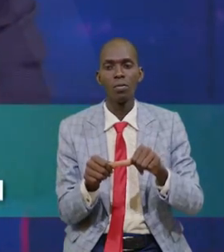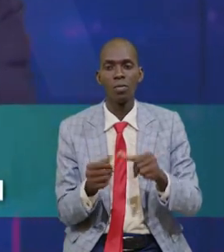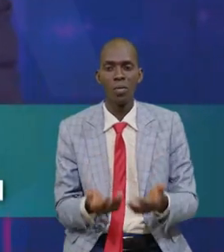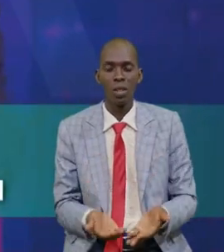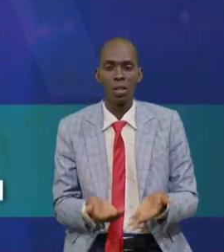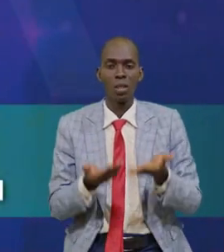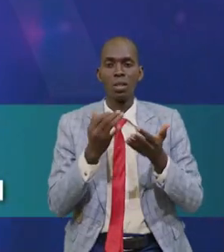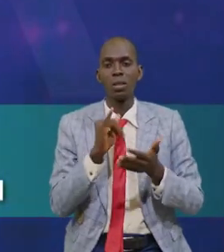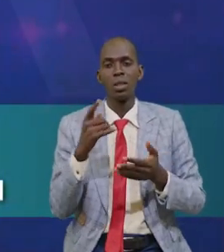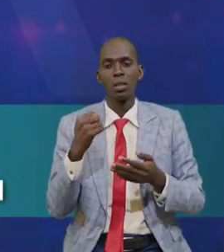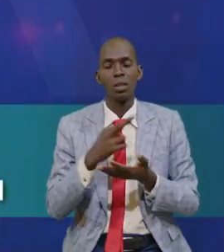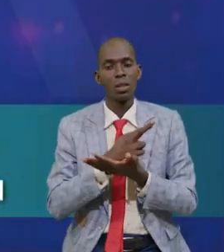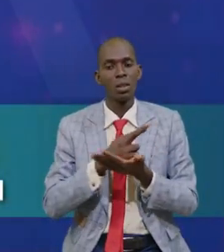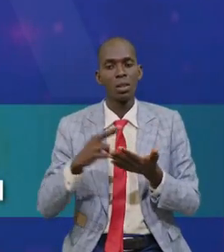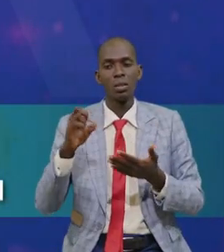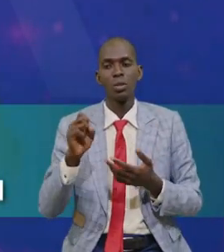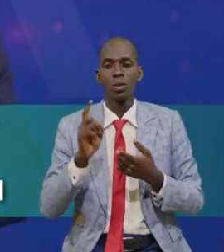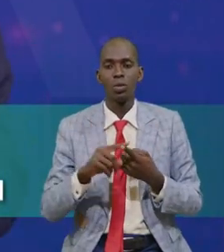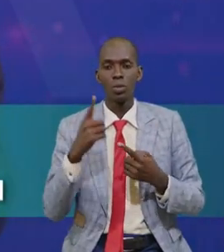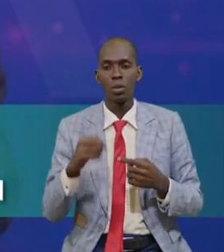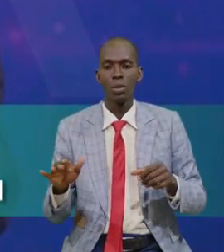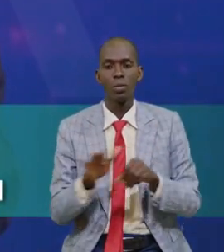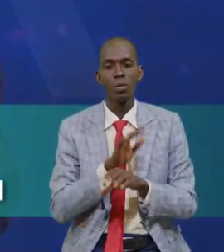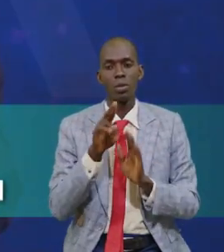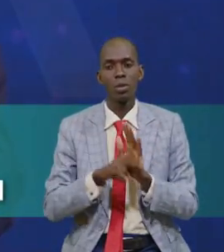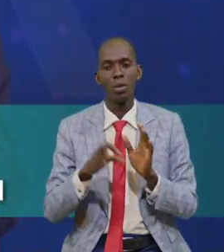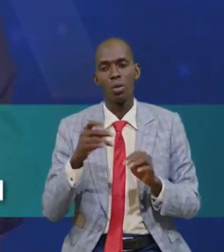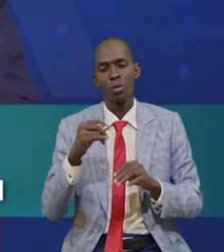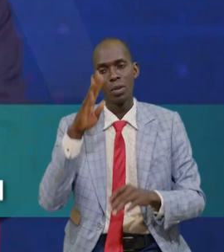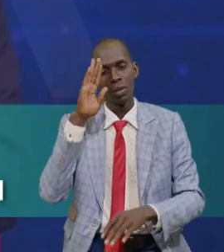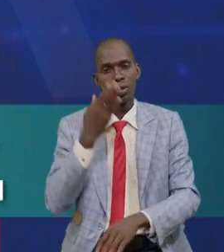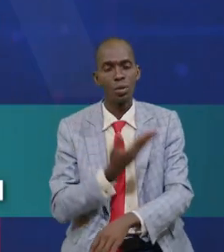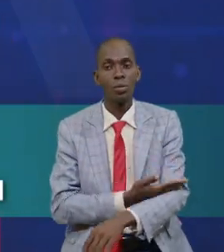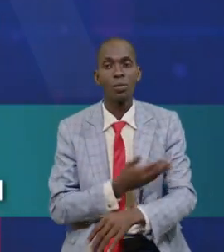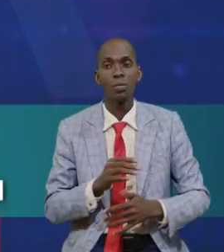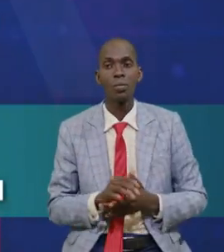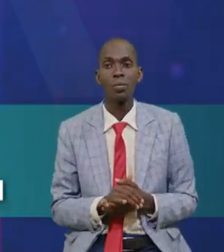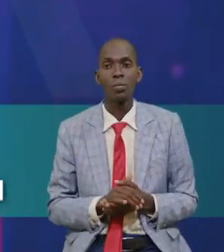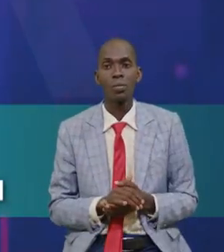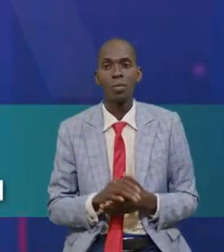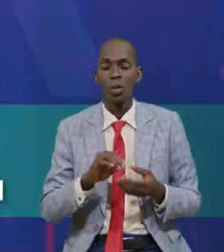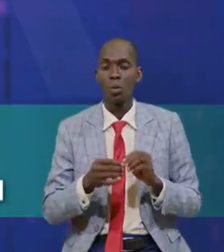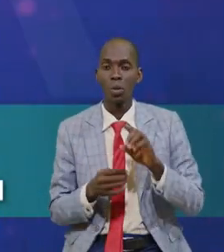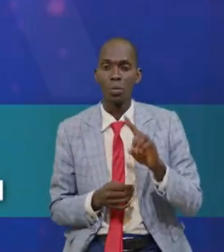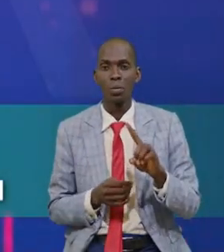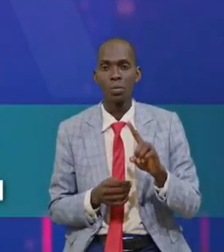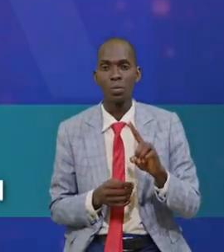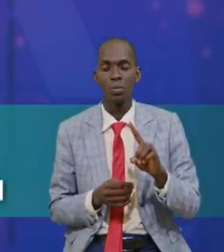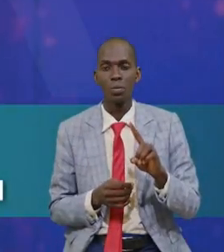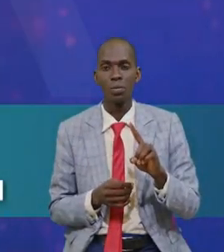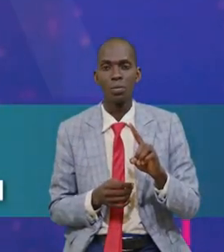racing the righteous in the fullness of the Son. We're looking at number one. Number